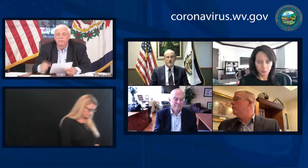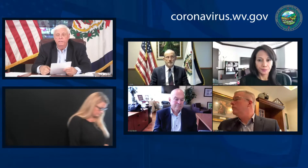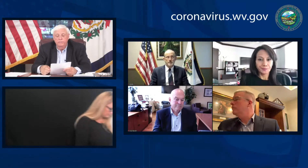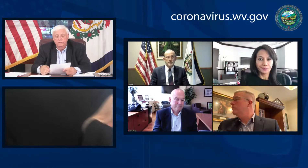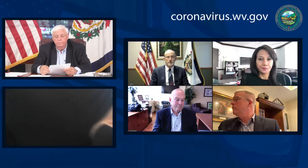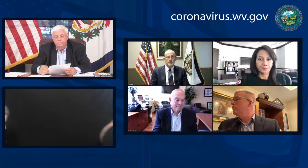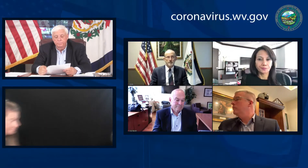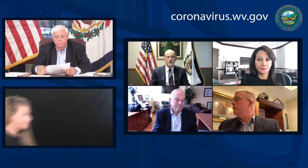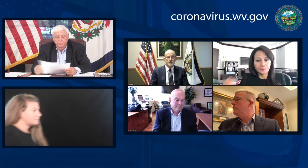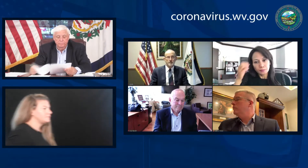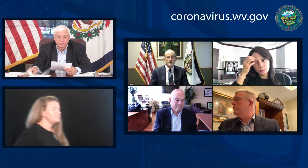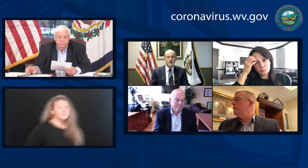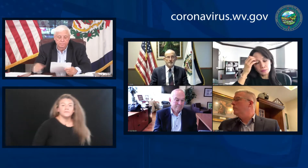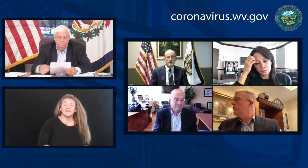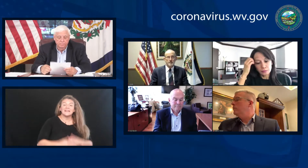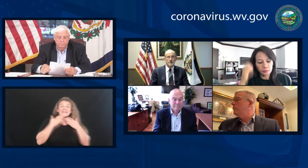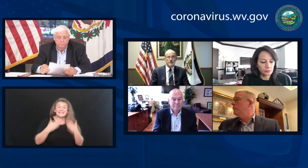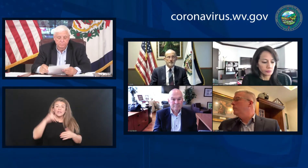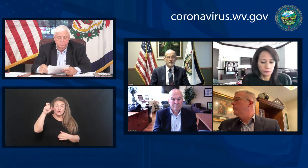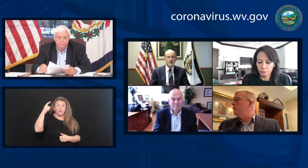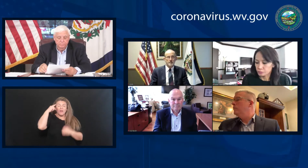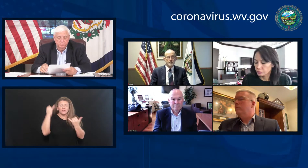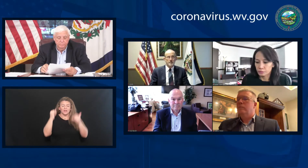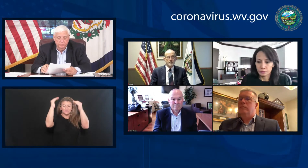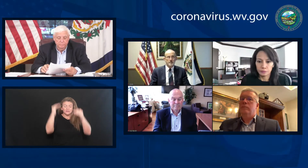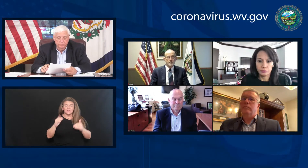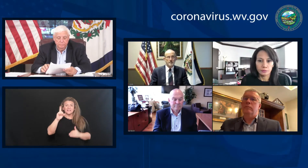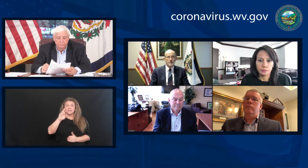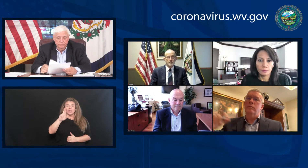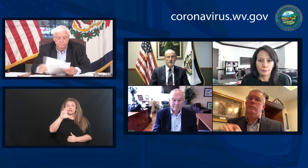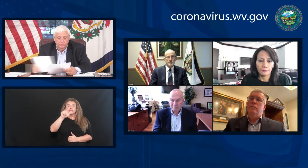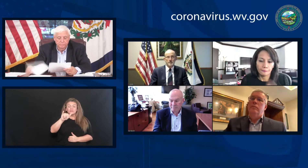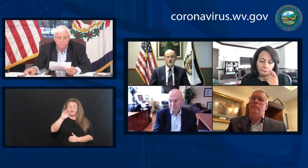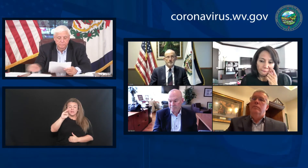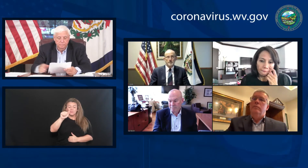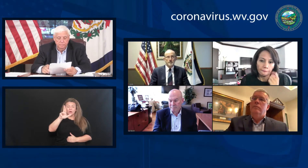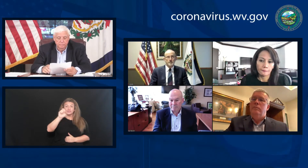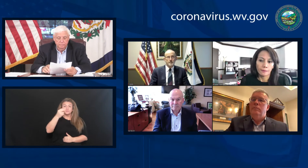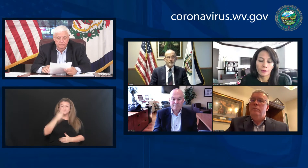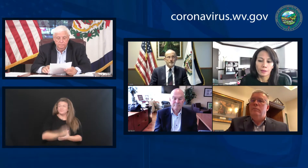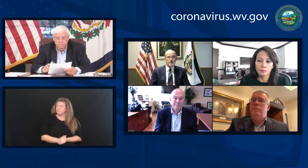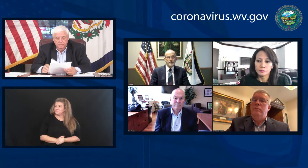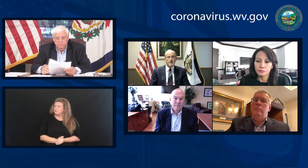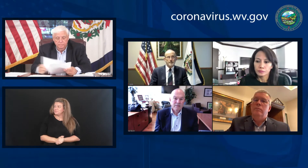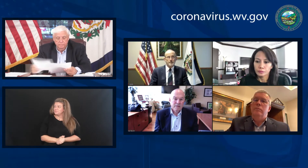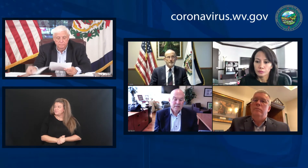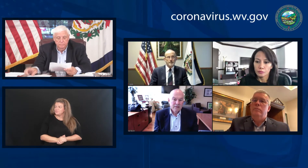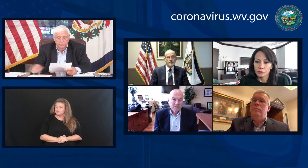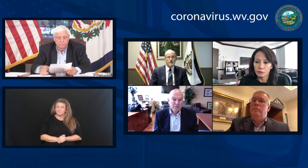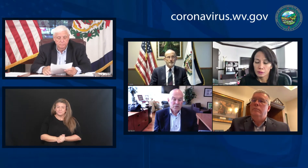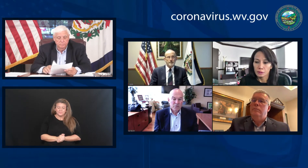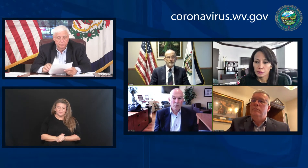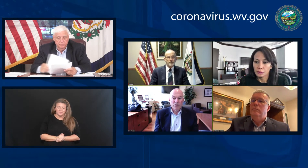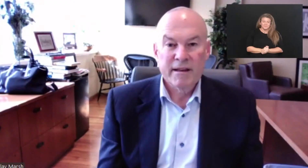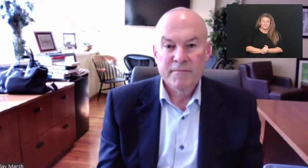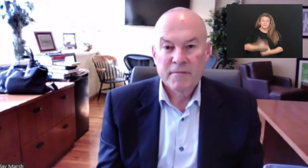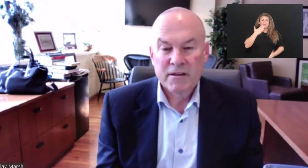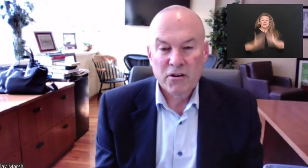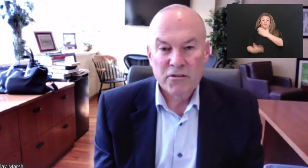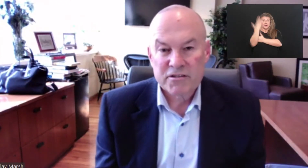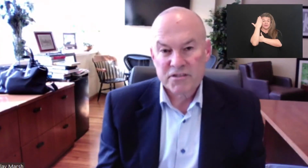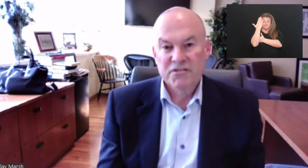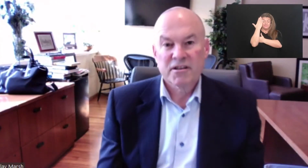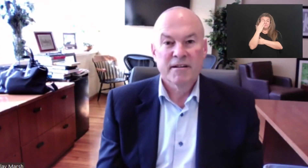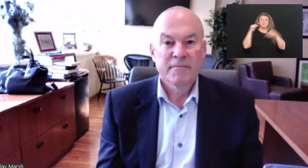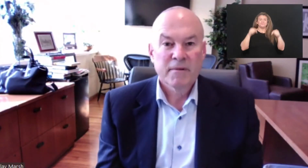All right, thank you, Governor. Let's now go to Dr. Clay Marsh, our coronavirus czar. Well, good morning. You